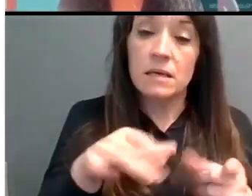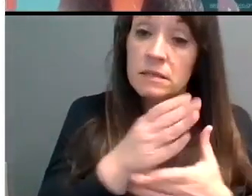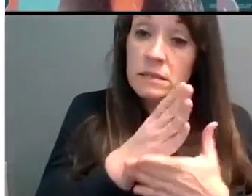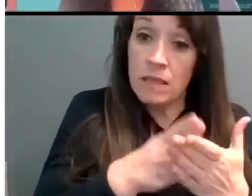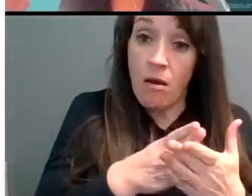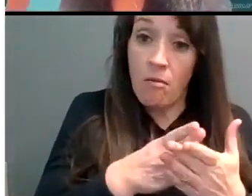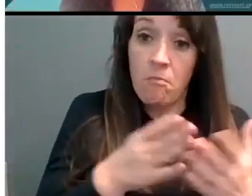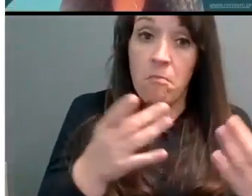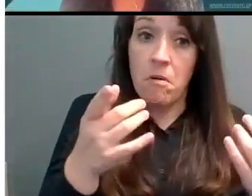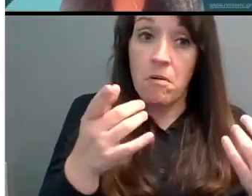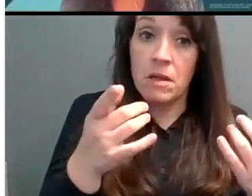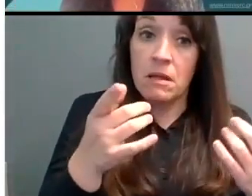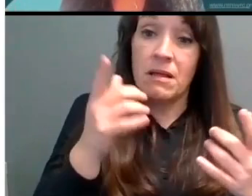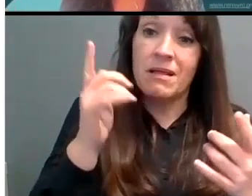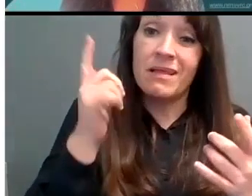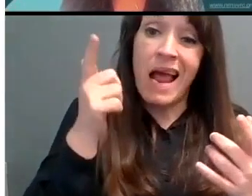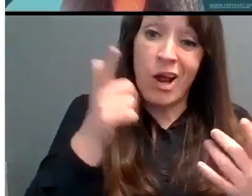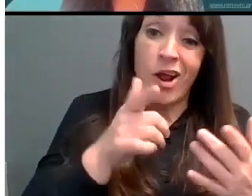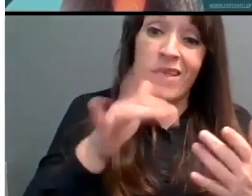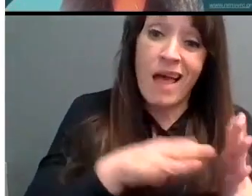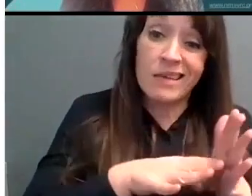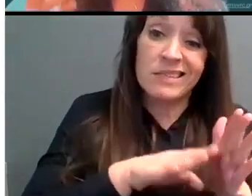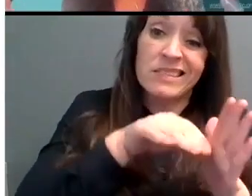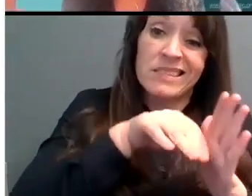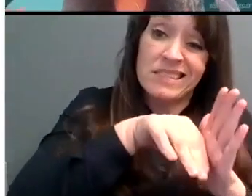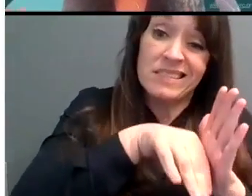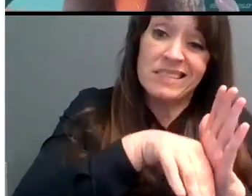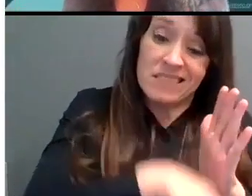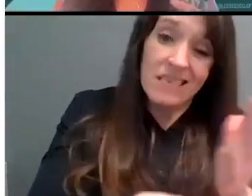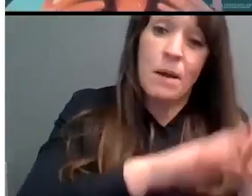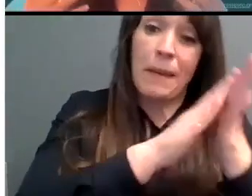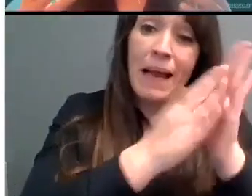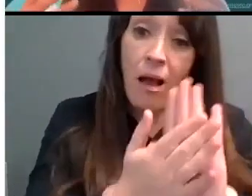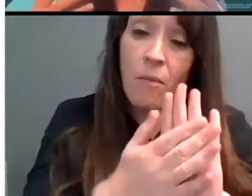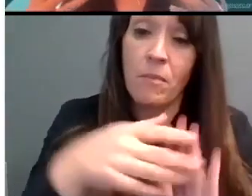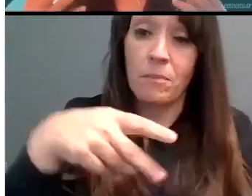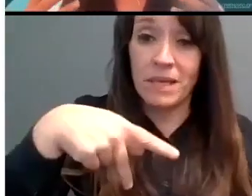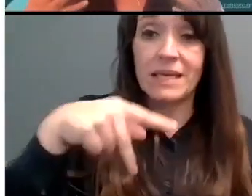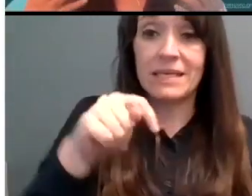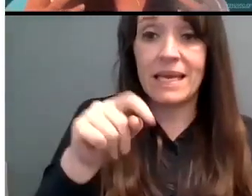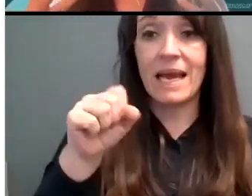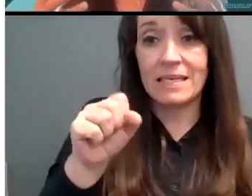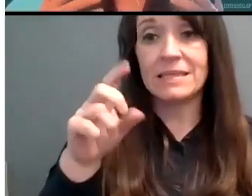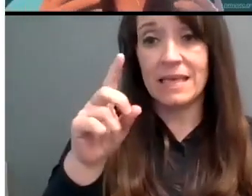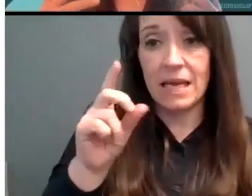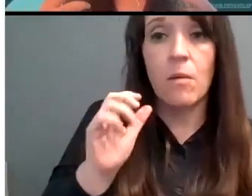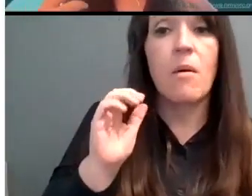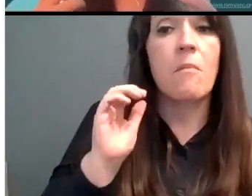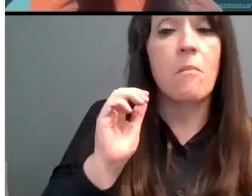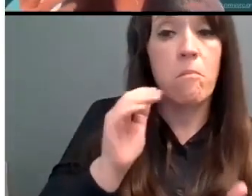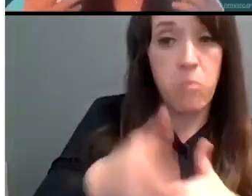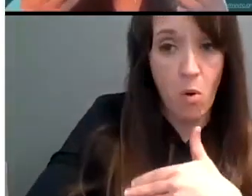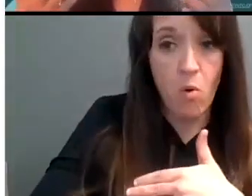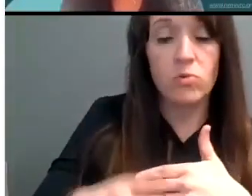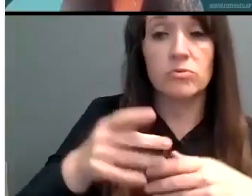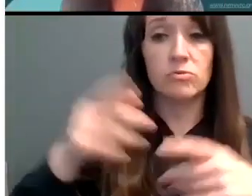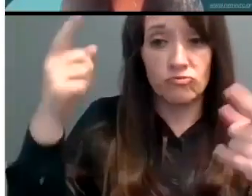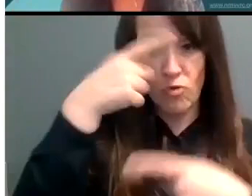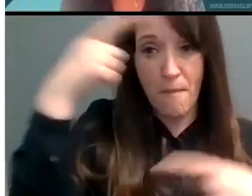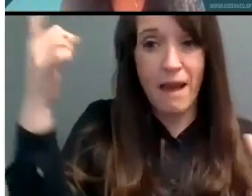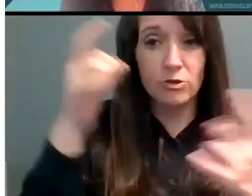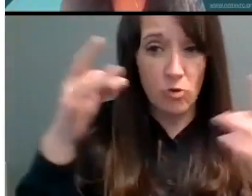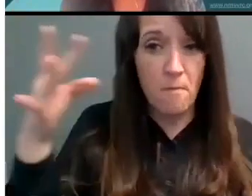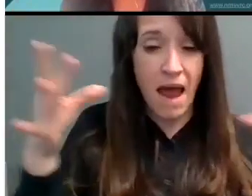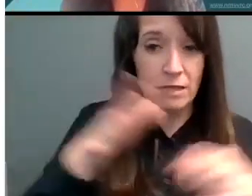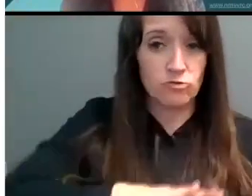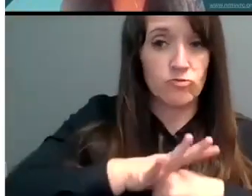may go on to develop what's called post-traumatic stress disorder, or PTSD. PTSD is it is considered a